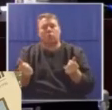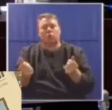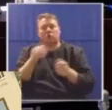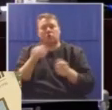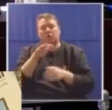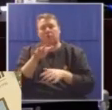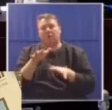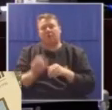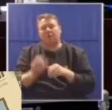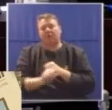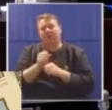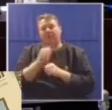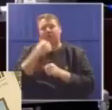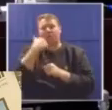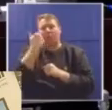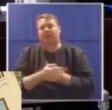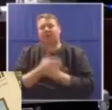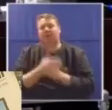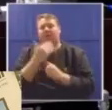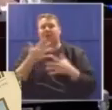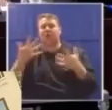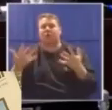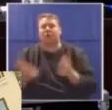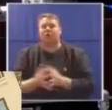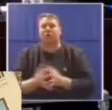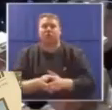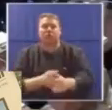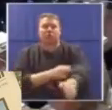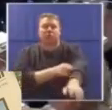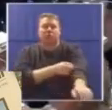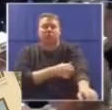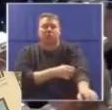want to see. Thank you very much. I thank you, Honorable the President.